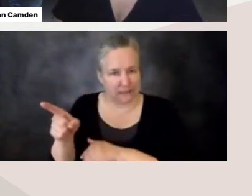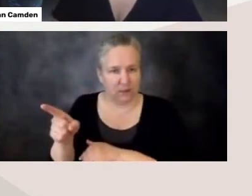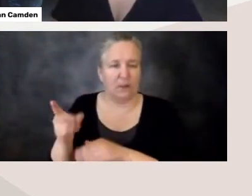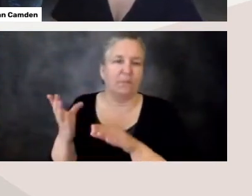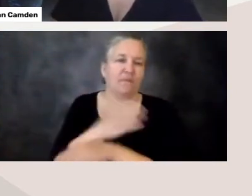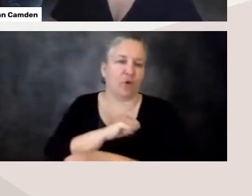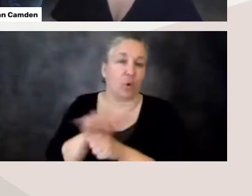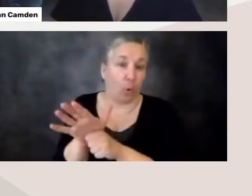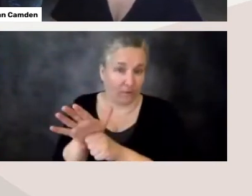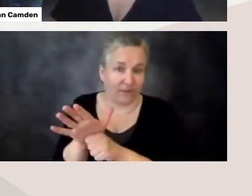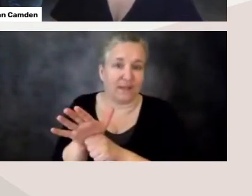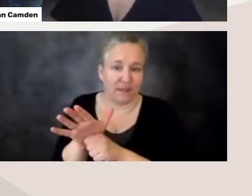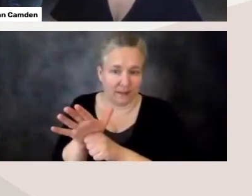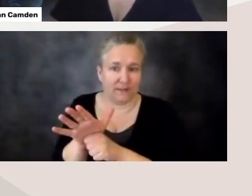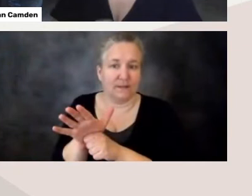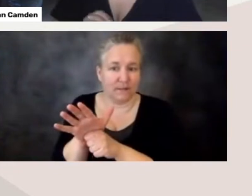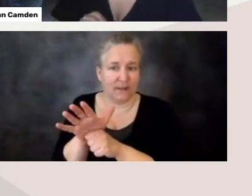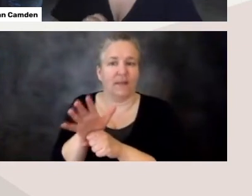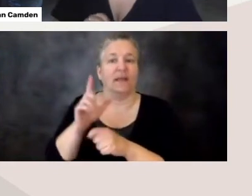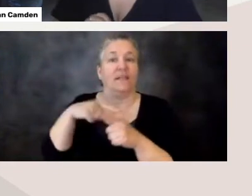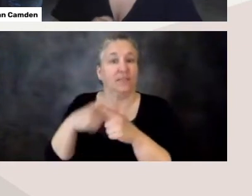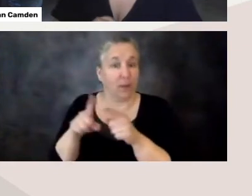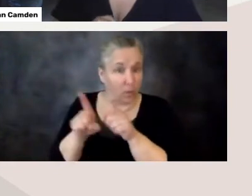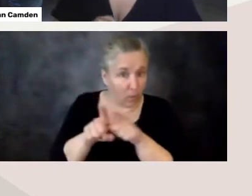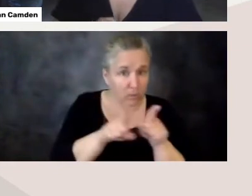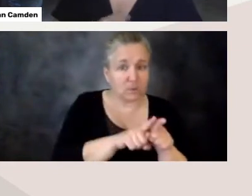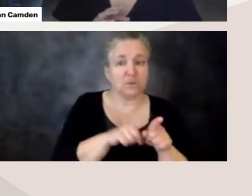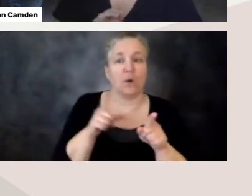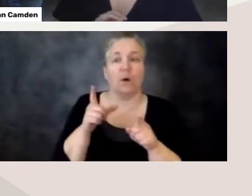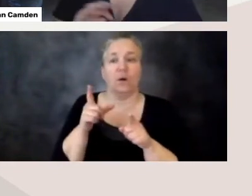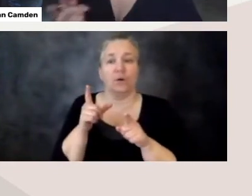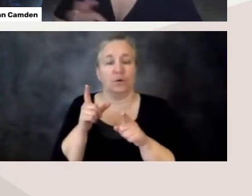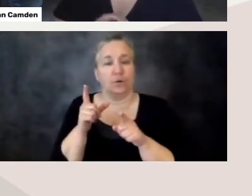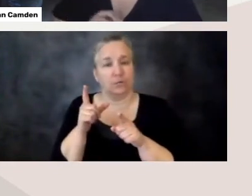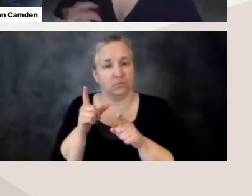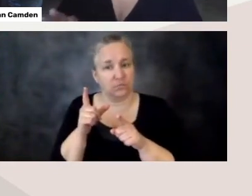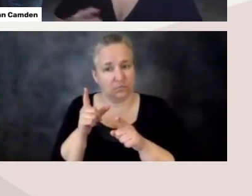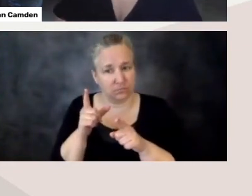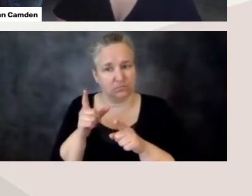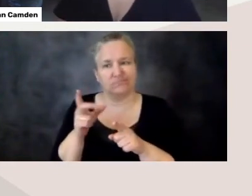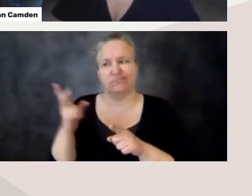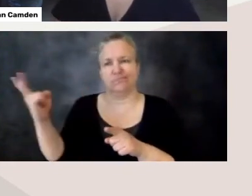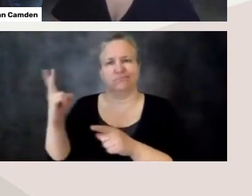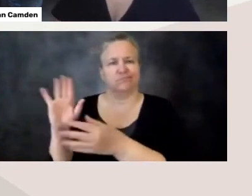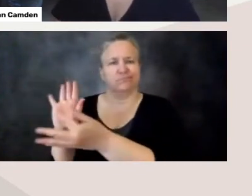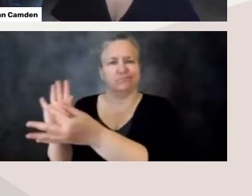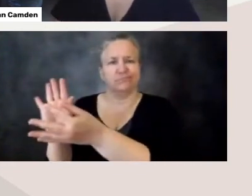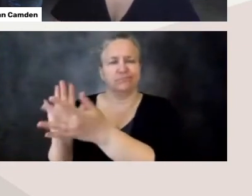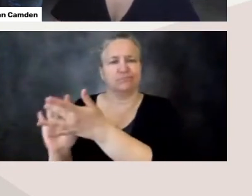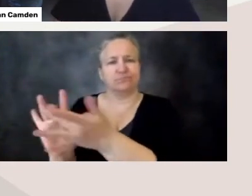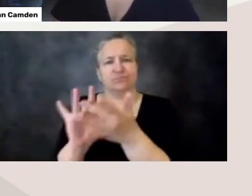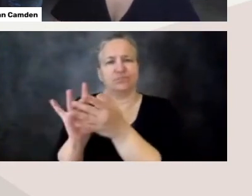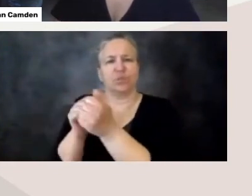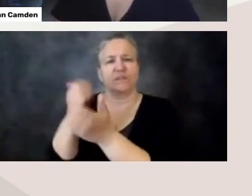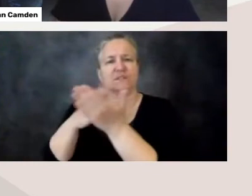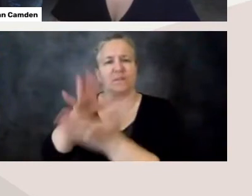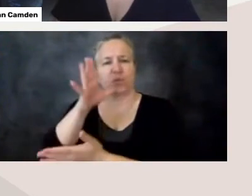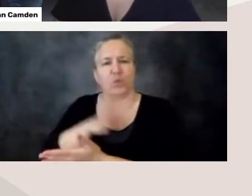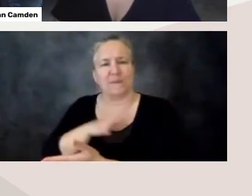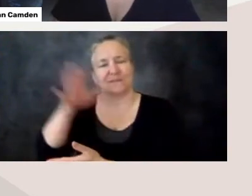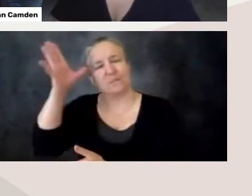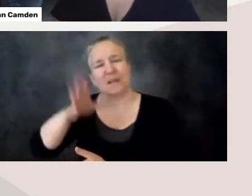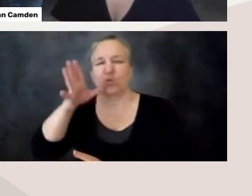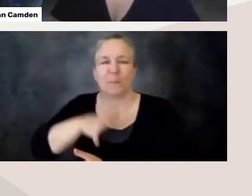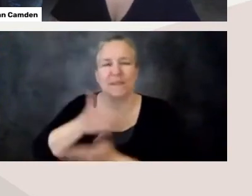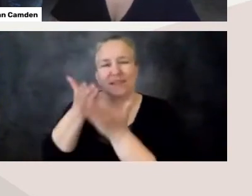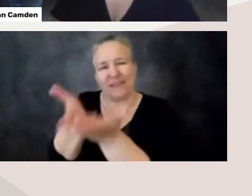COVID. Hurry up. And then we've also been able to, they've stayed connected to some of the women and men and women